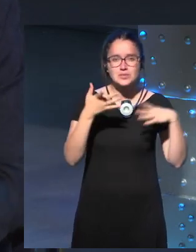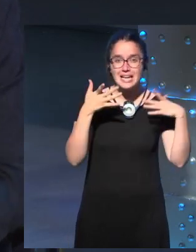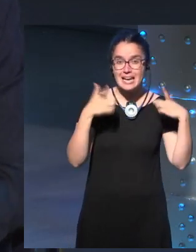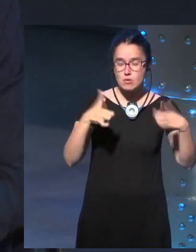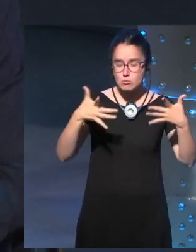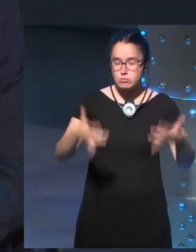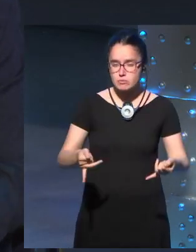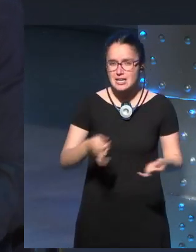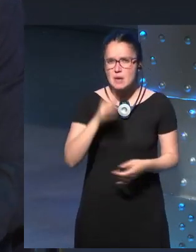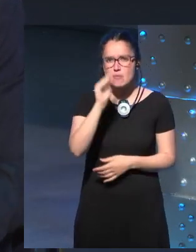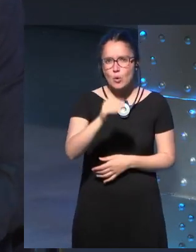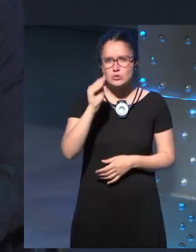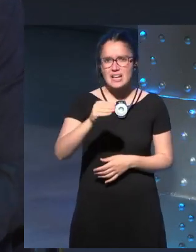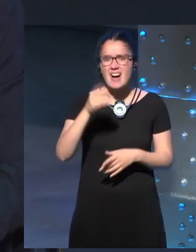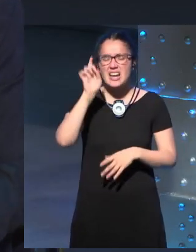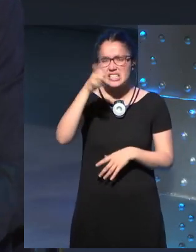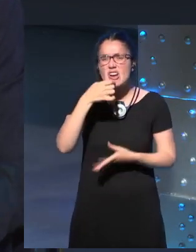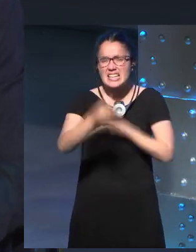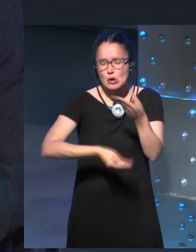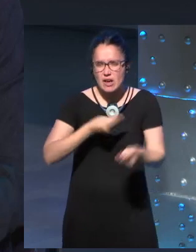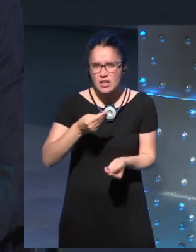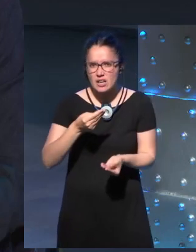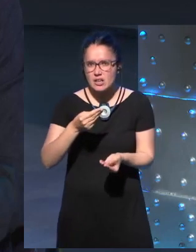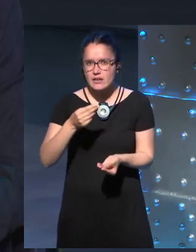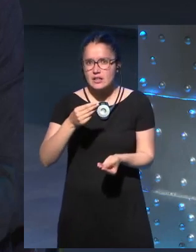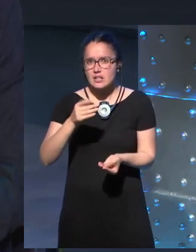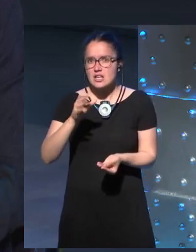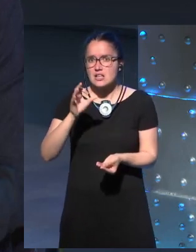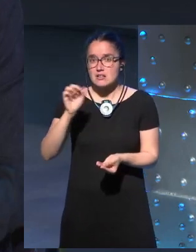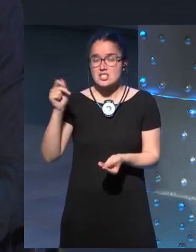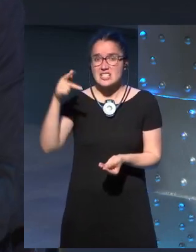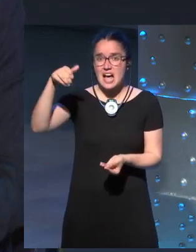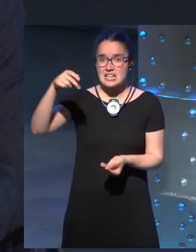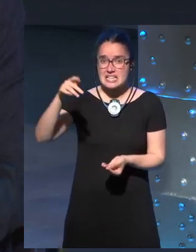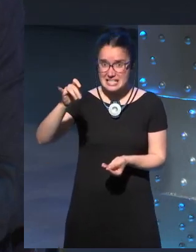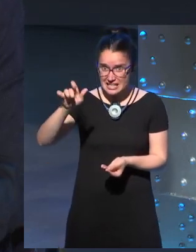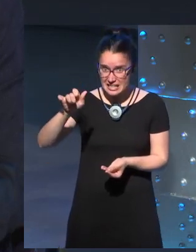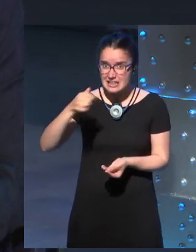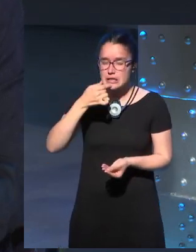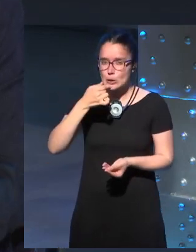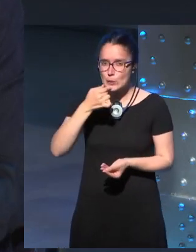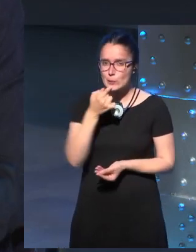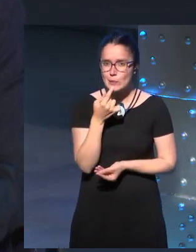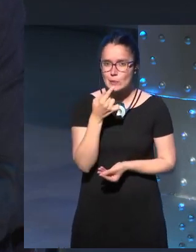to Liverpool, he asked Bill Shankly what he had to do, and Bill Shankly said, you